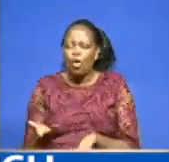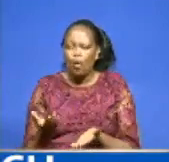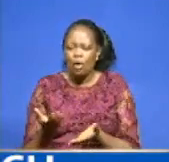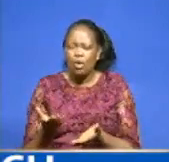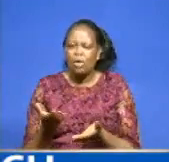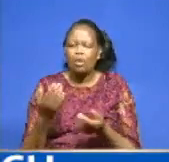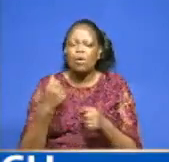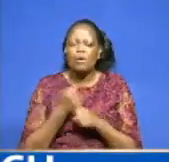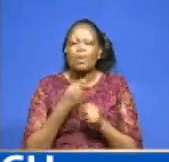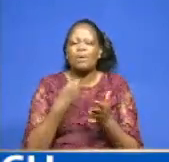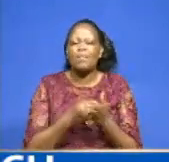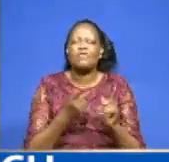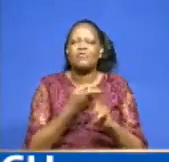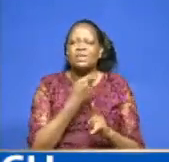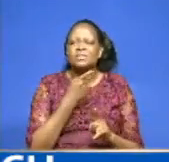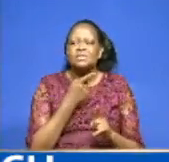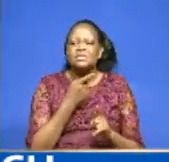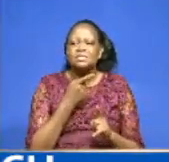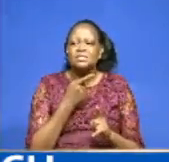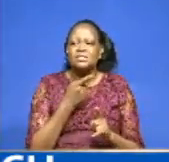would you make money first?